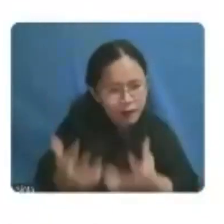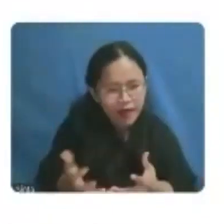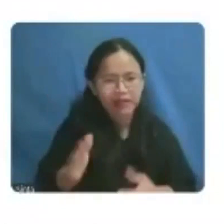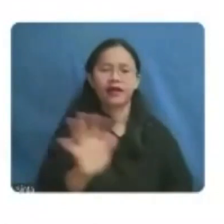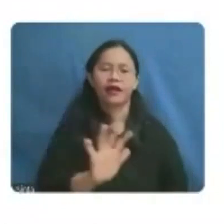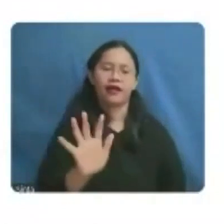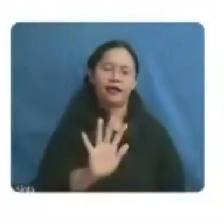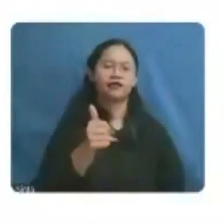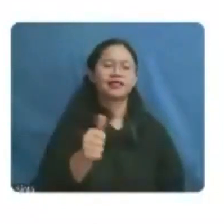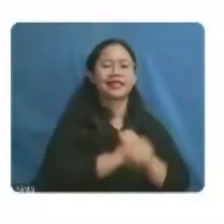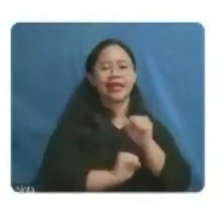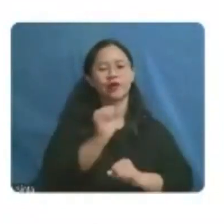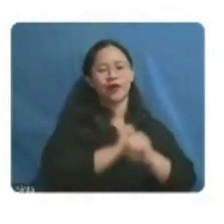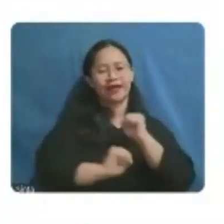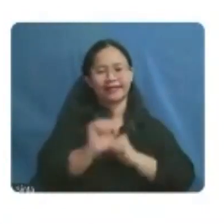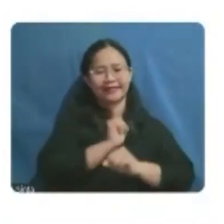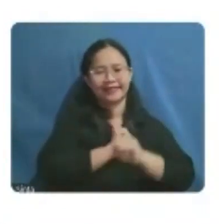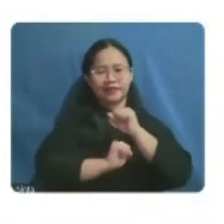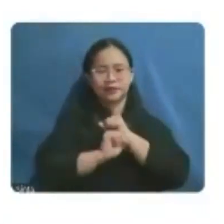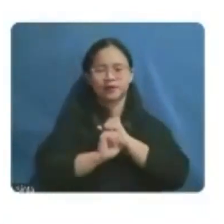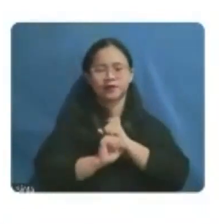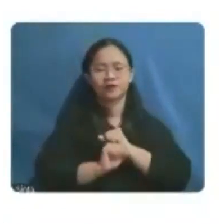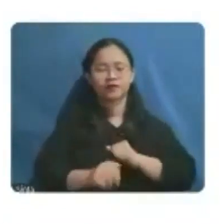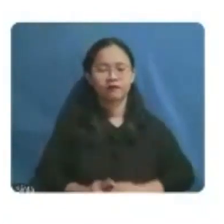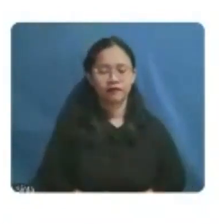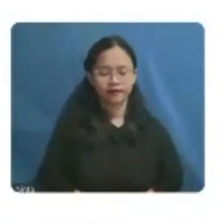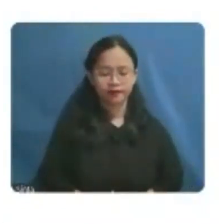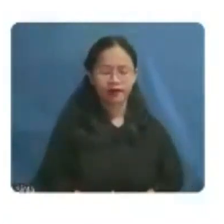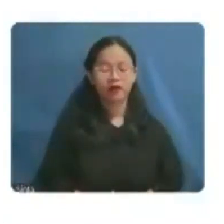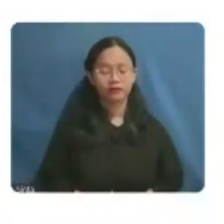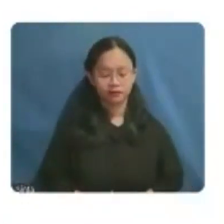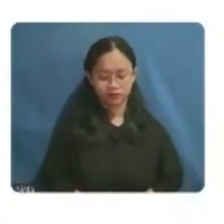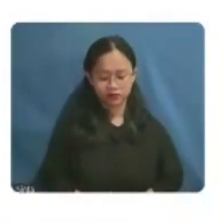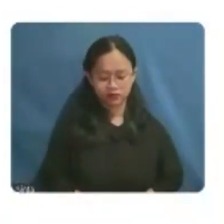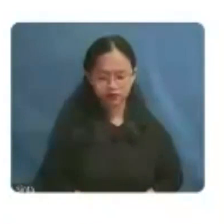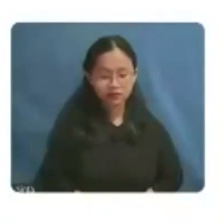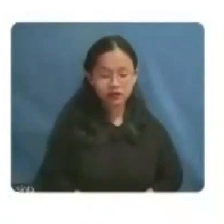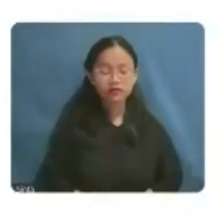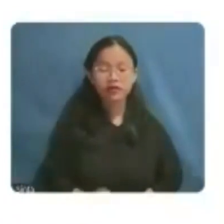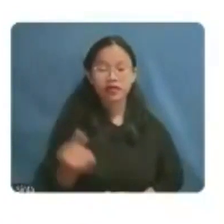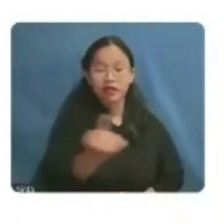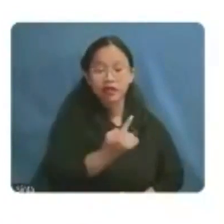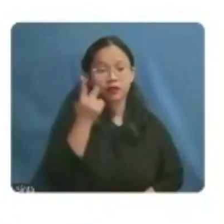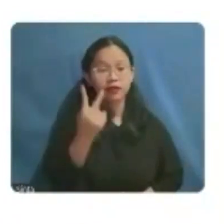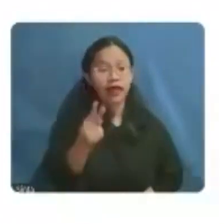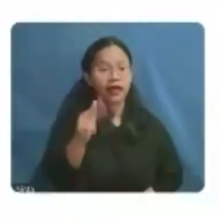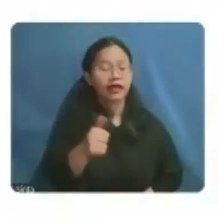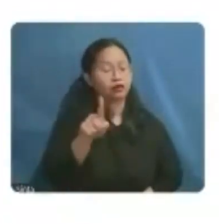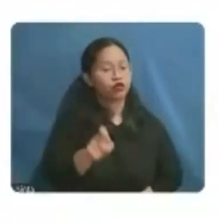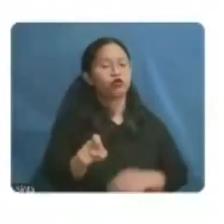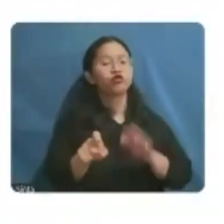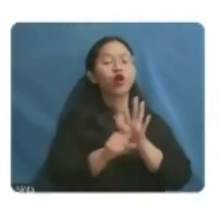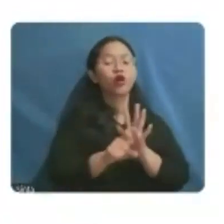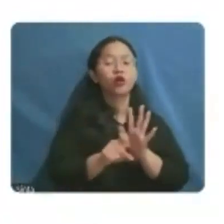what alternatives do they have for making sure that they have waste disposal, right? And so, we need to think